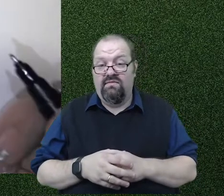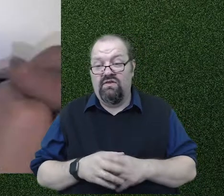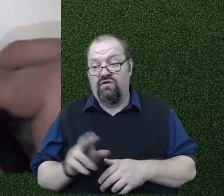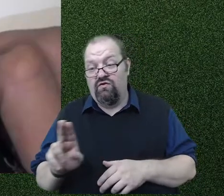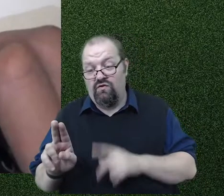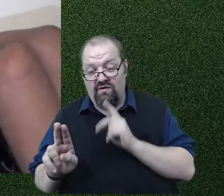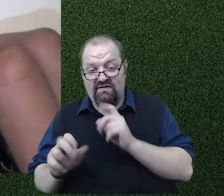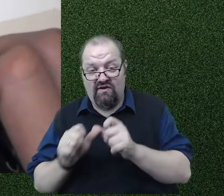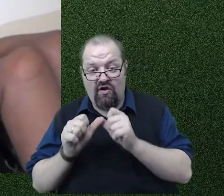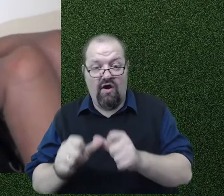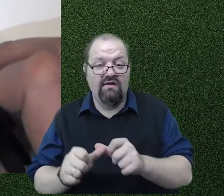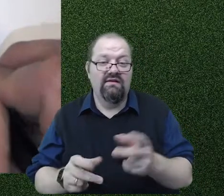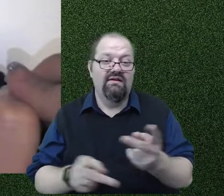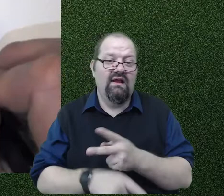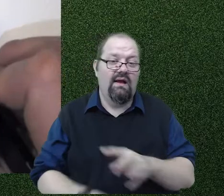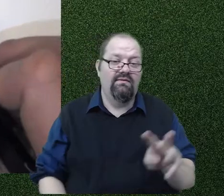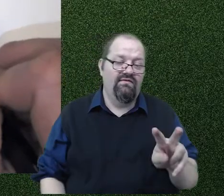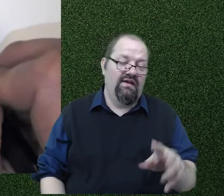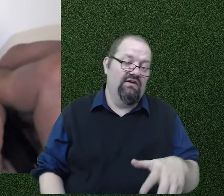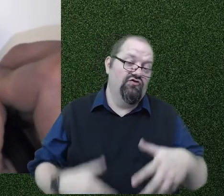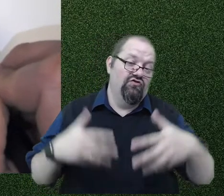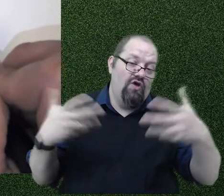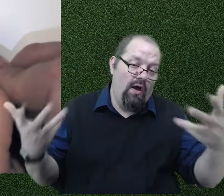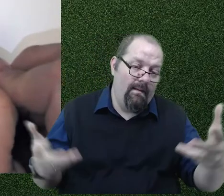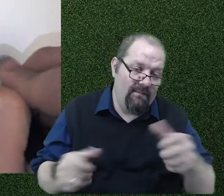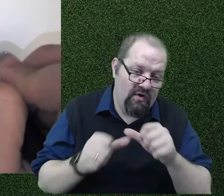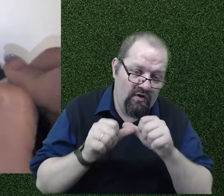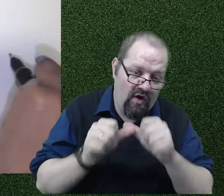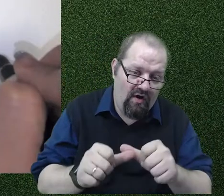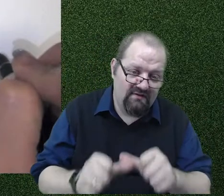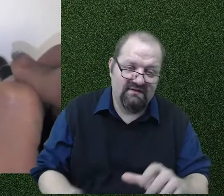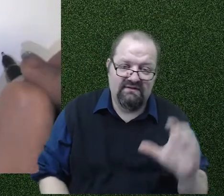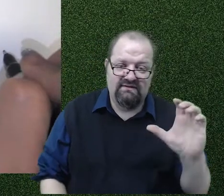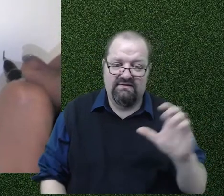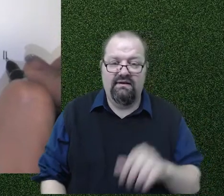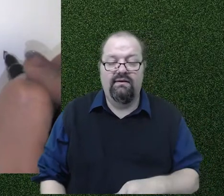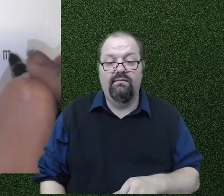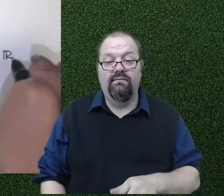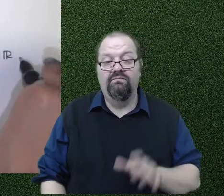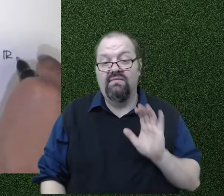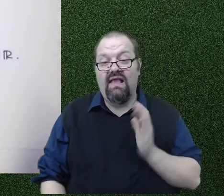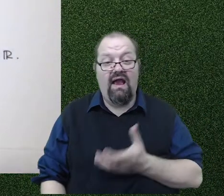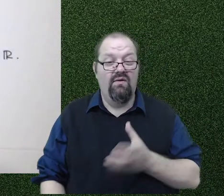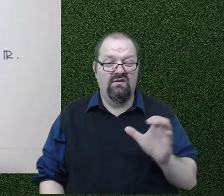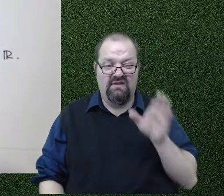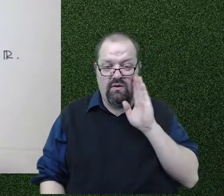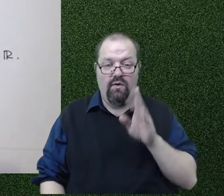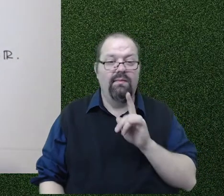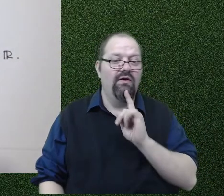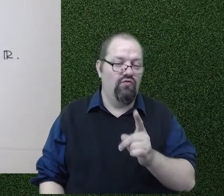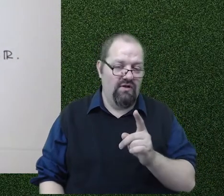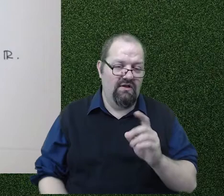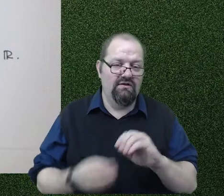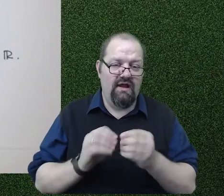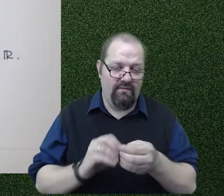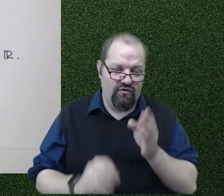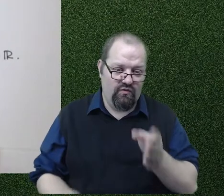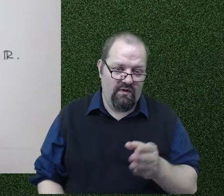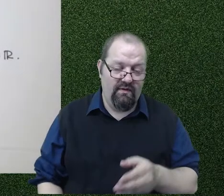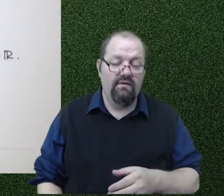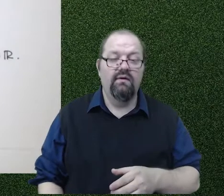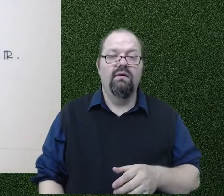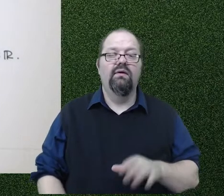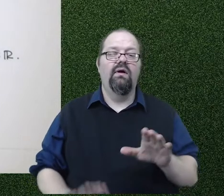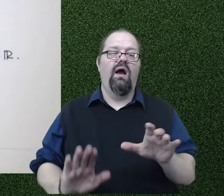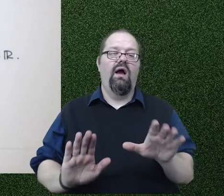times V for some constant C. And our C's are going to be real numbers. Here's another